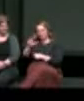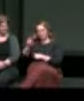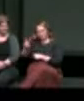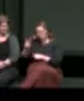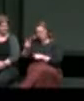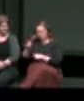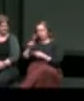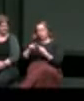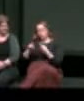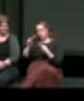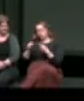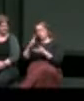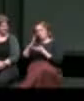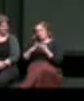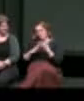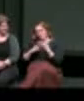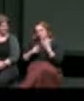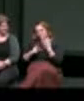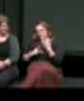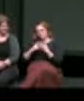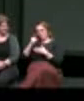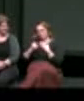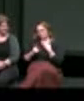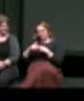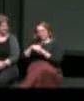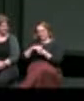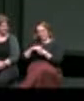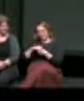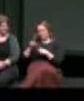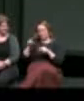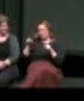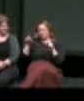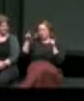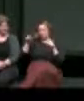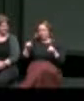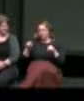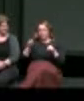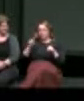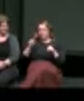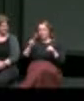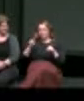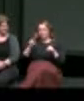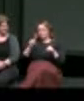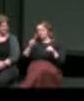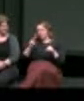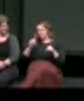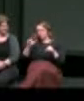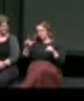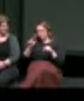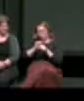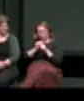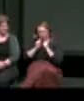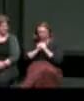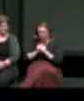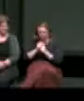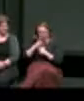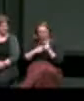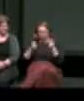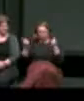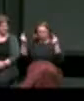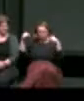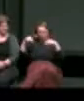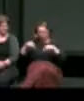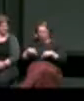southern portion of the project site. So those tunnels are working together. They both end at